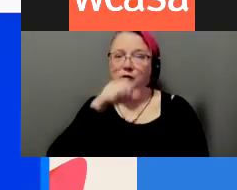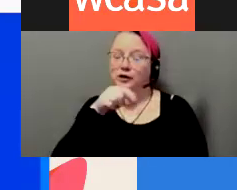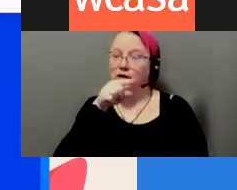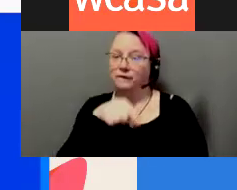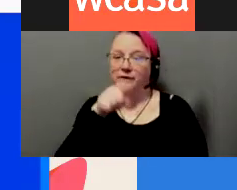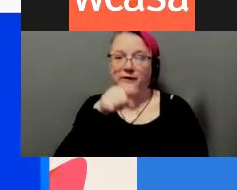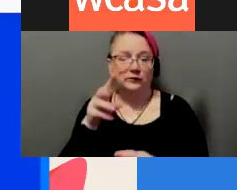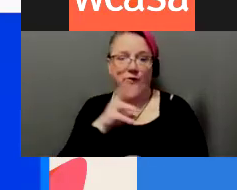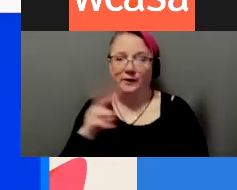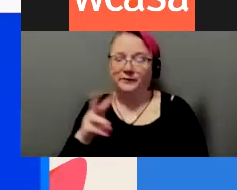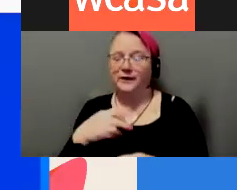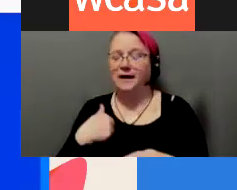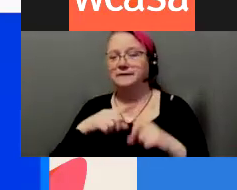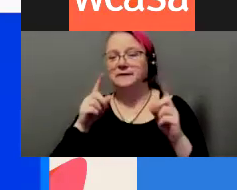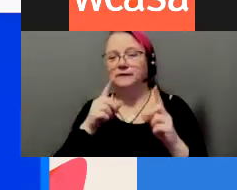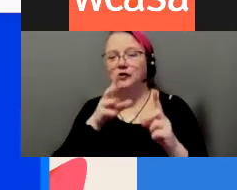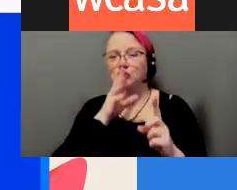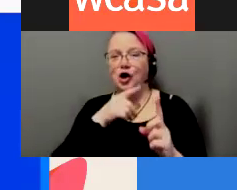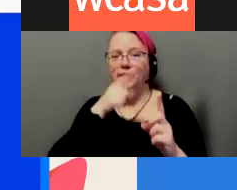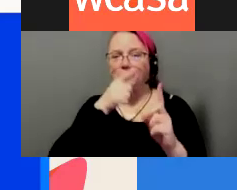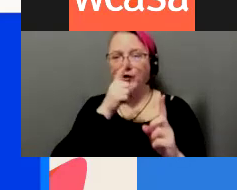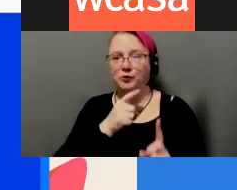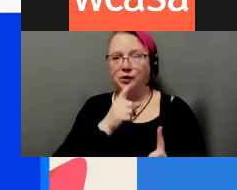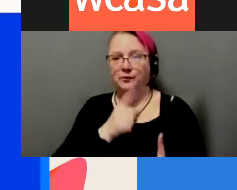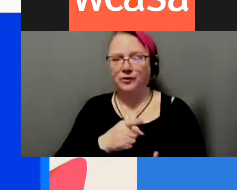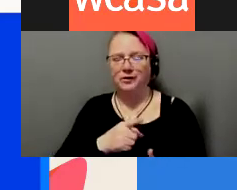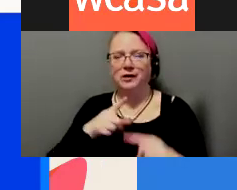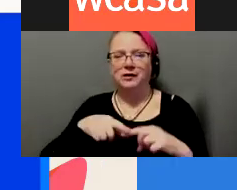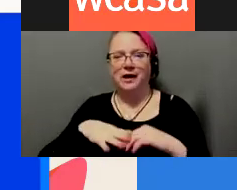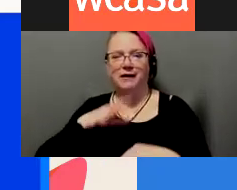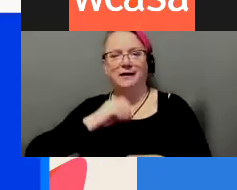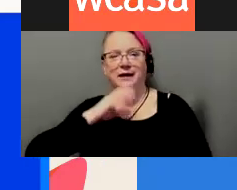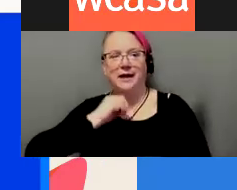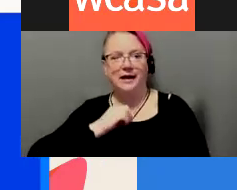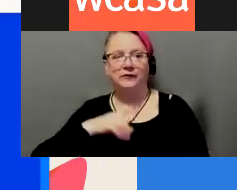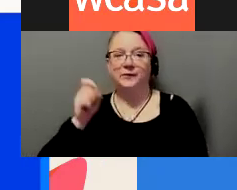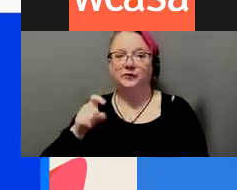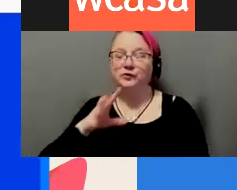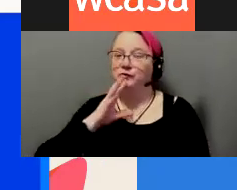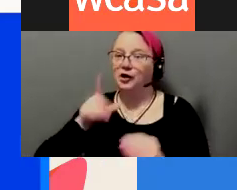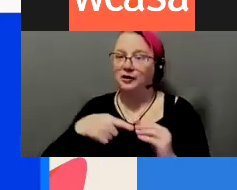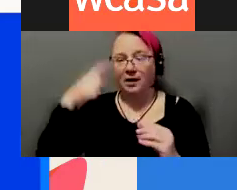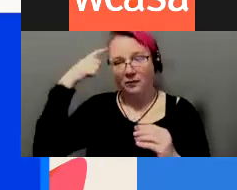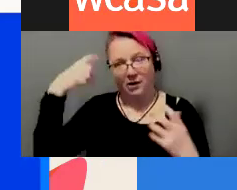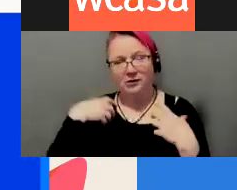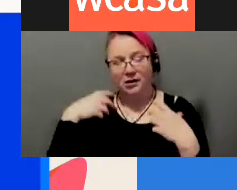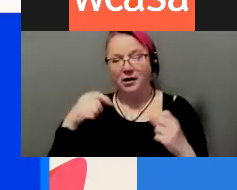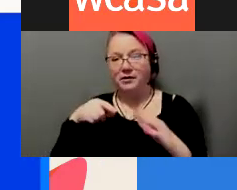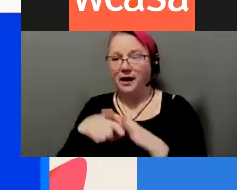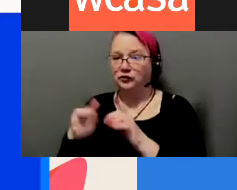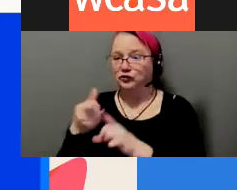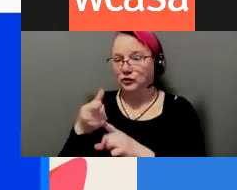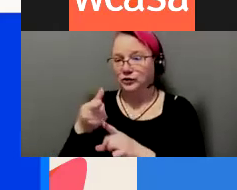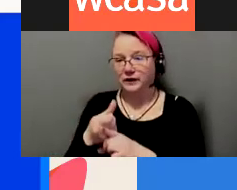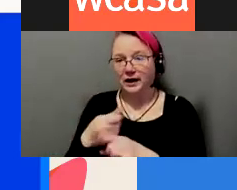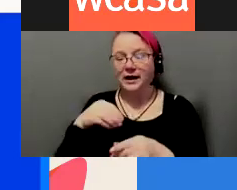general has different talking points for different ages, as we should be talking about mental health and suicide